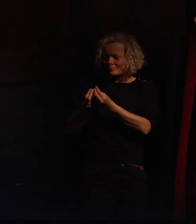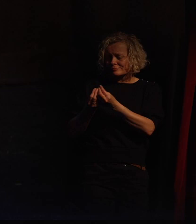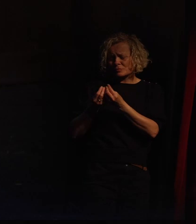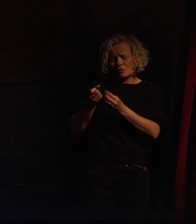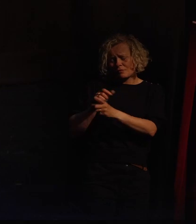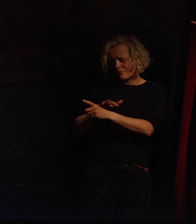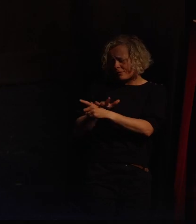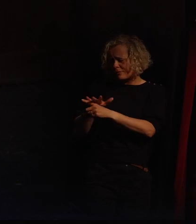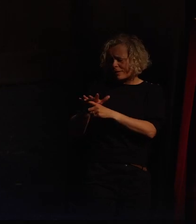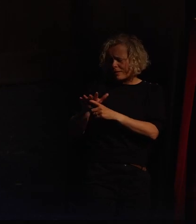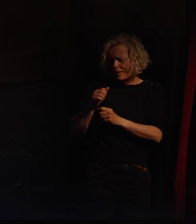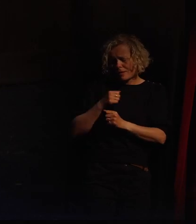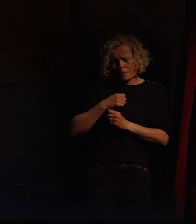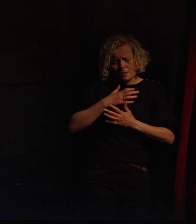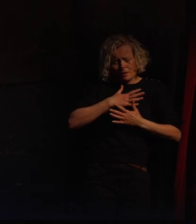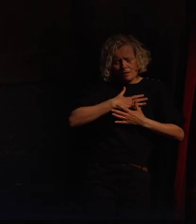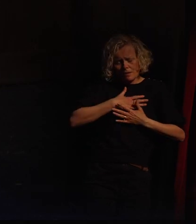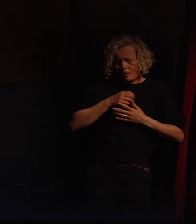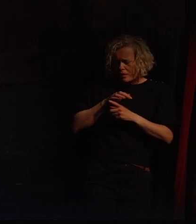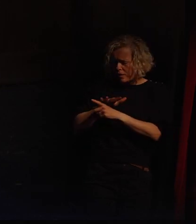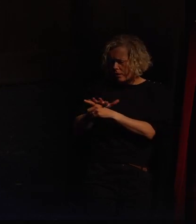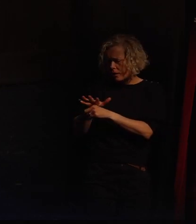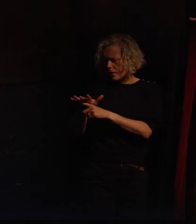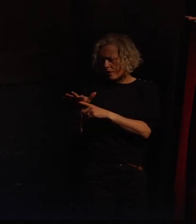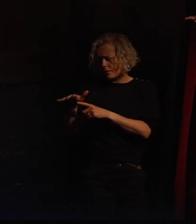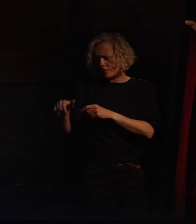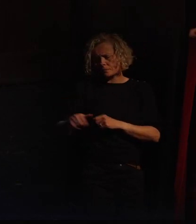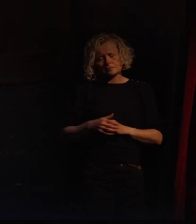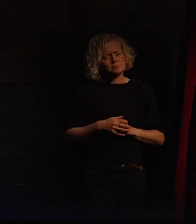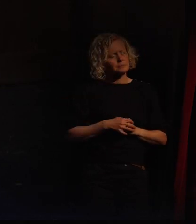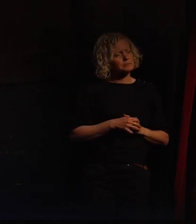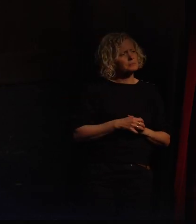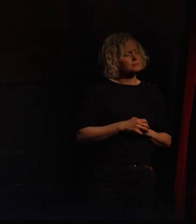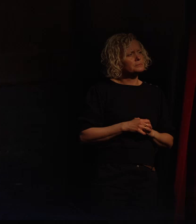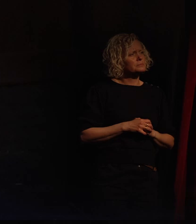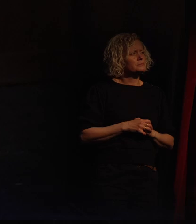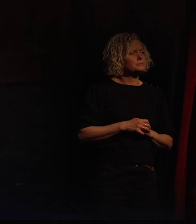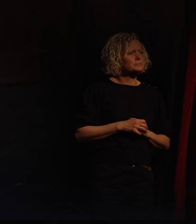to make you feel my